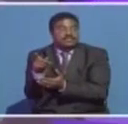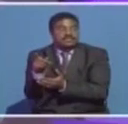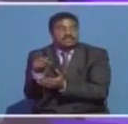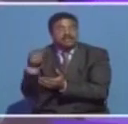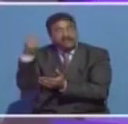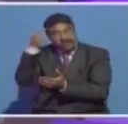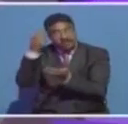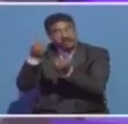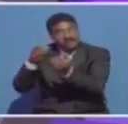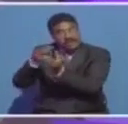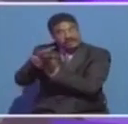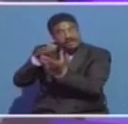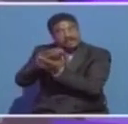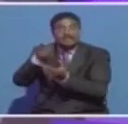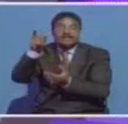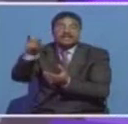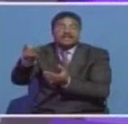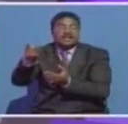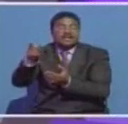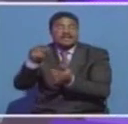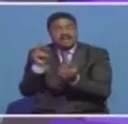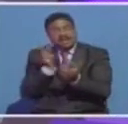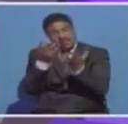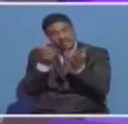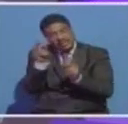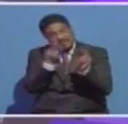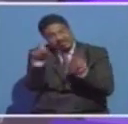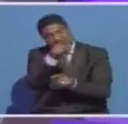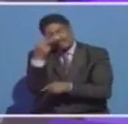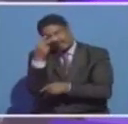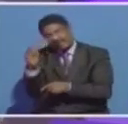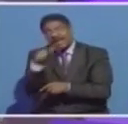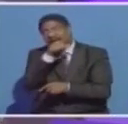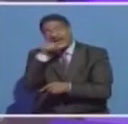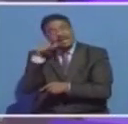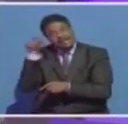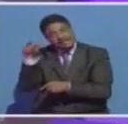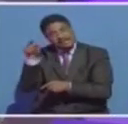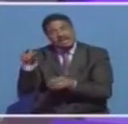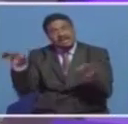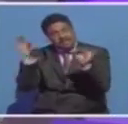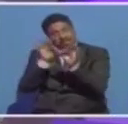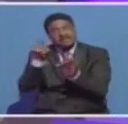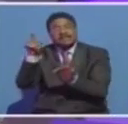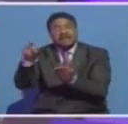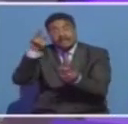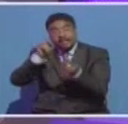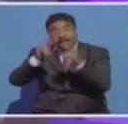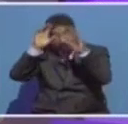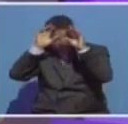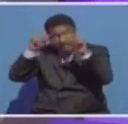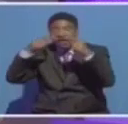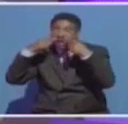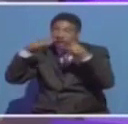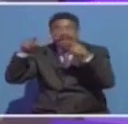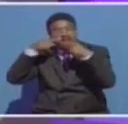investing in there. So we are trying to make people see agriculture as an alternative, just like the President has been saying. His